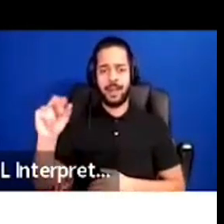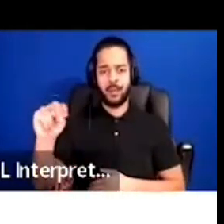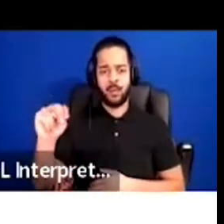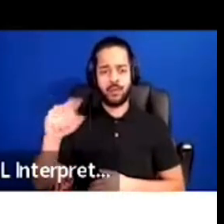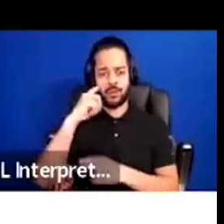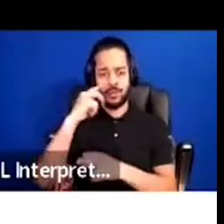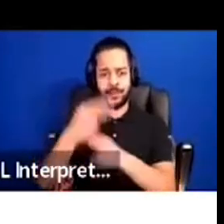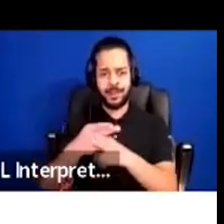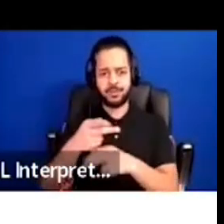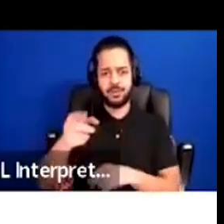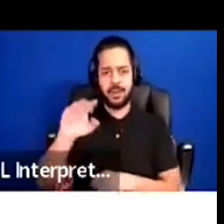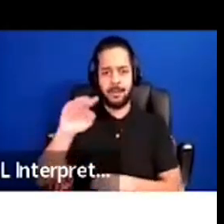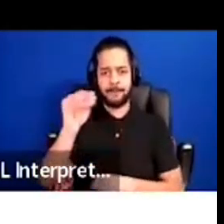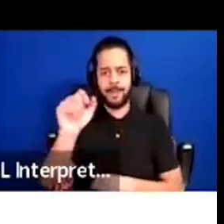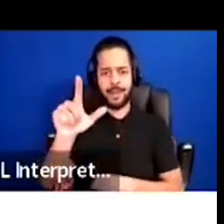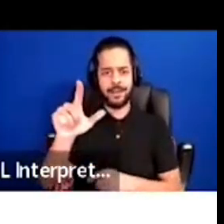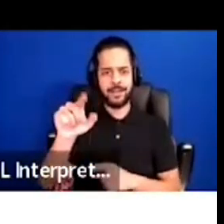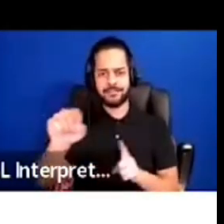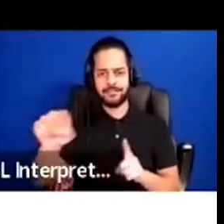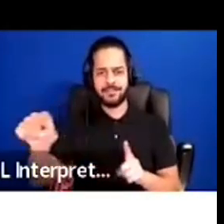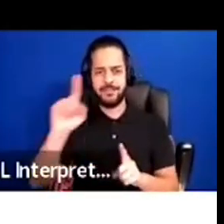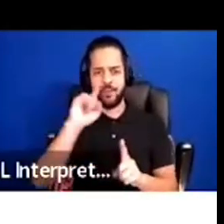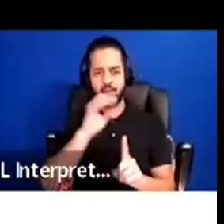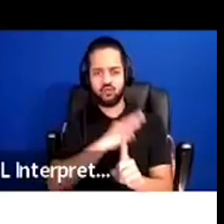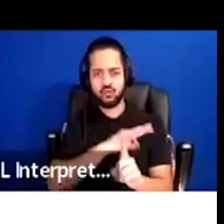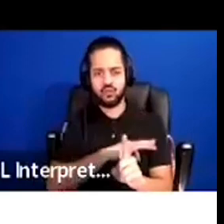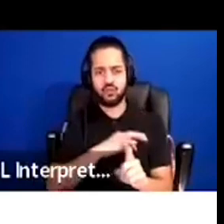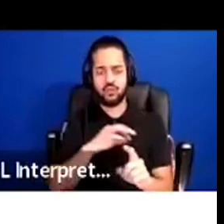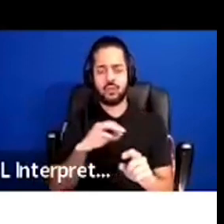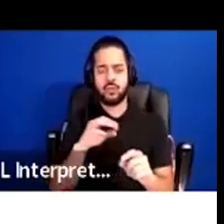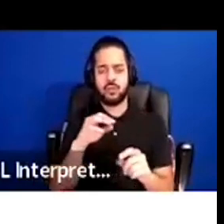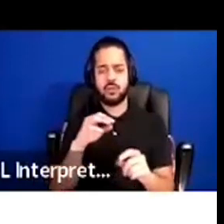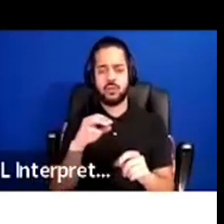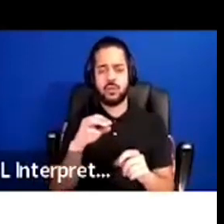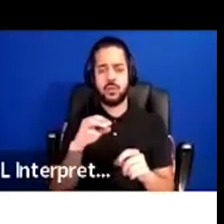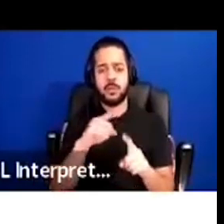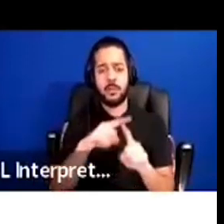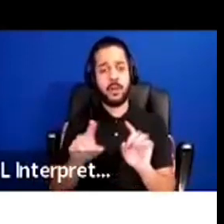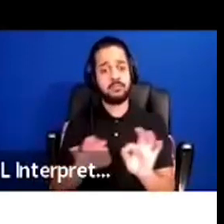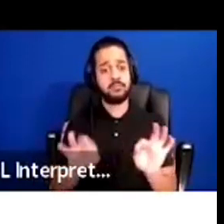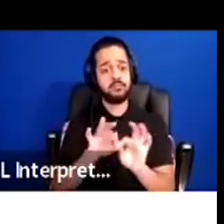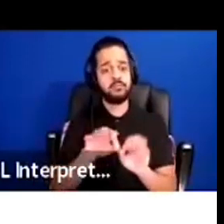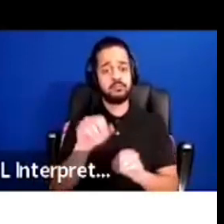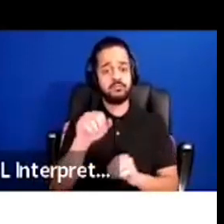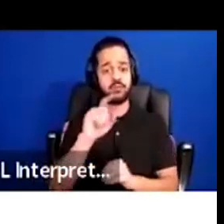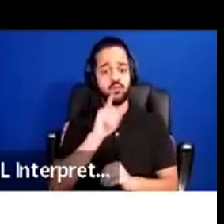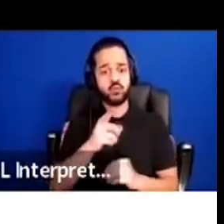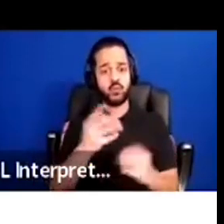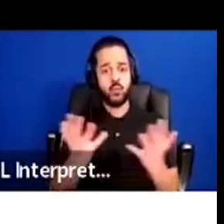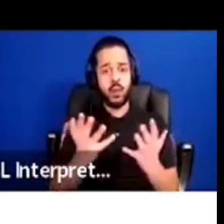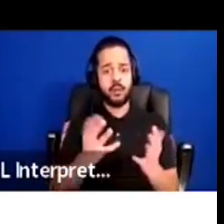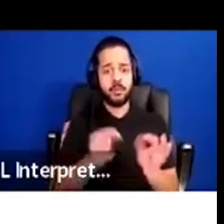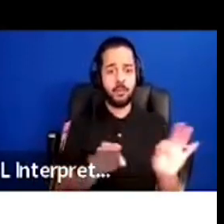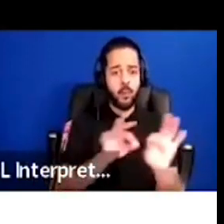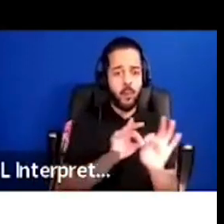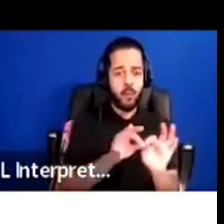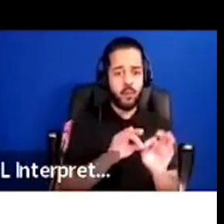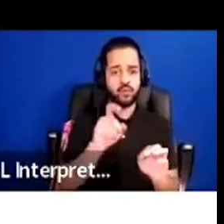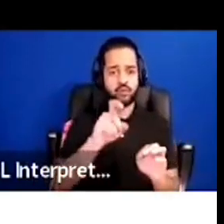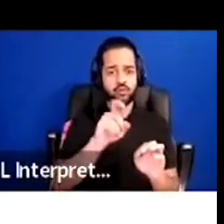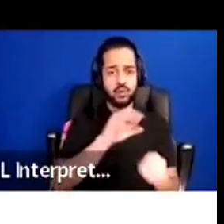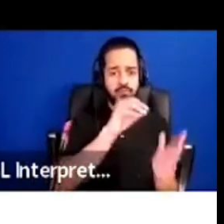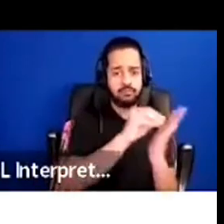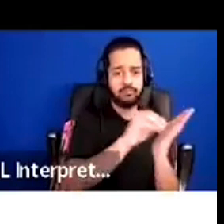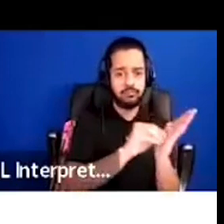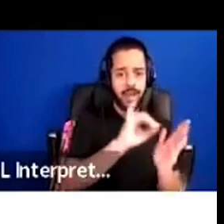what is supposed to go into an IEP and what does not need to be an IEP. Remember that this is focused on this child. It's focused on the child